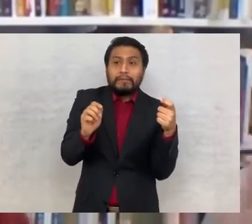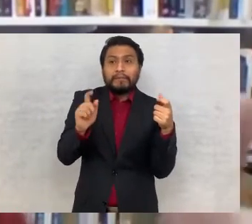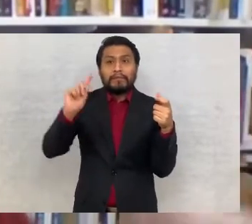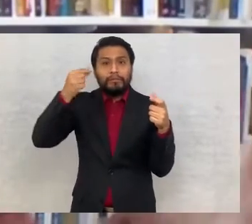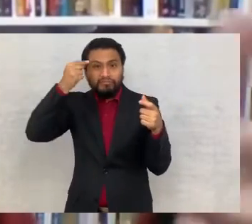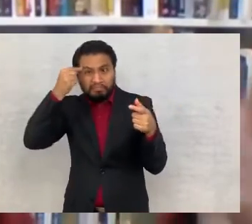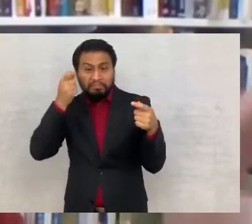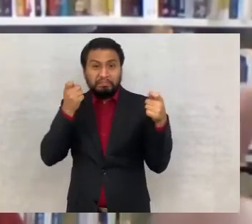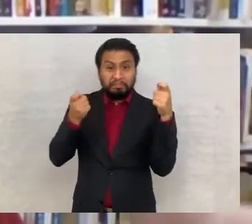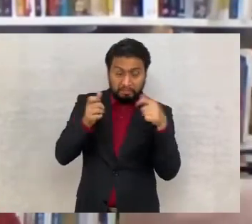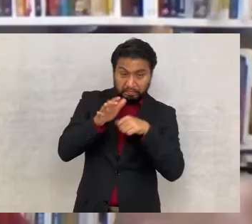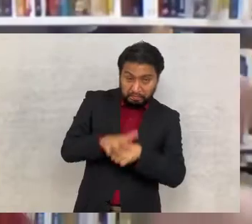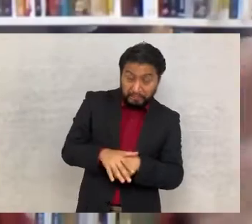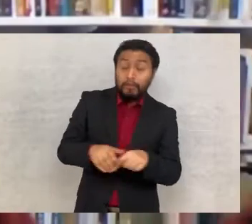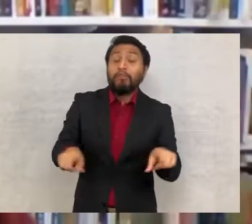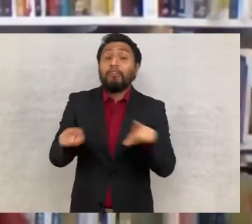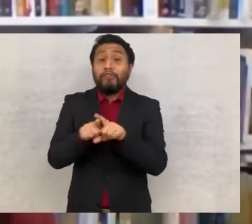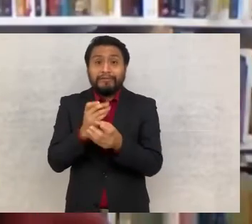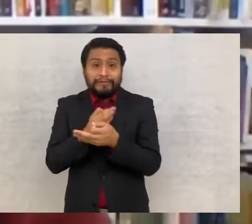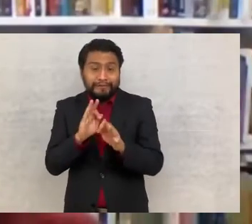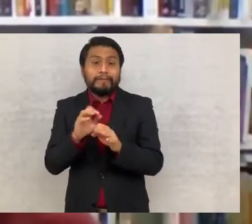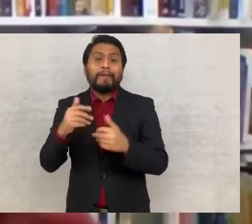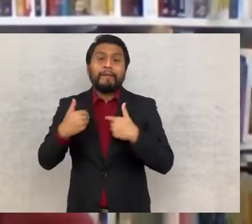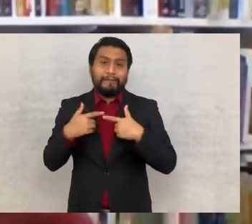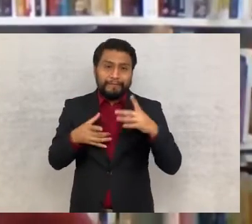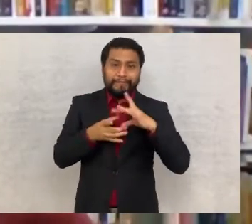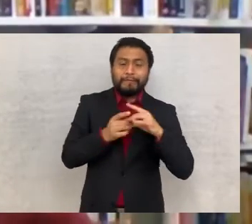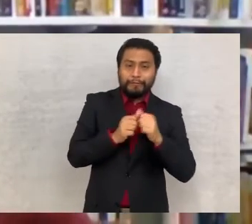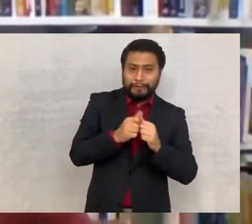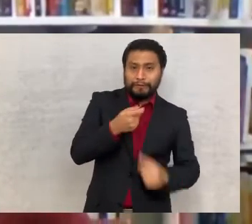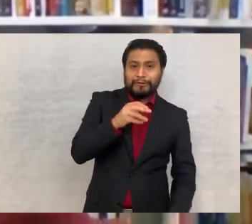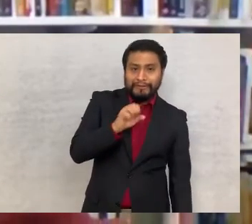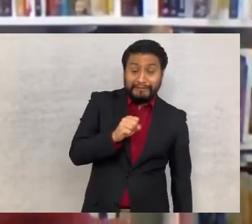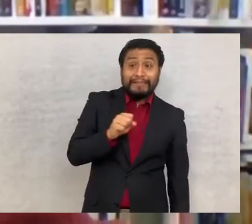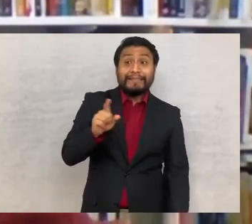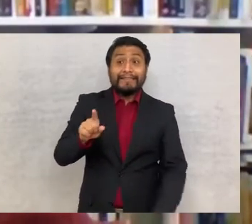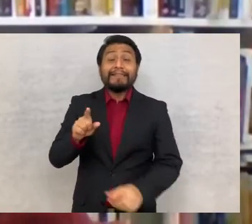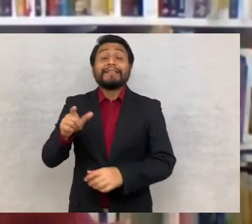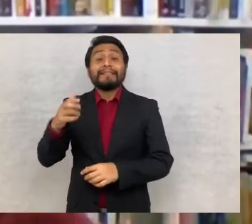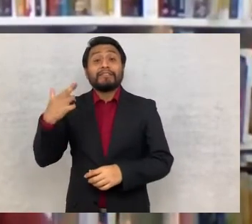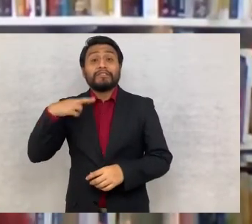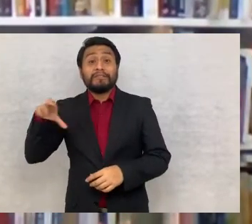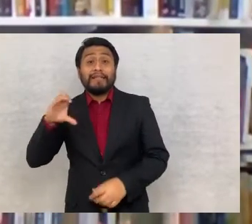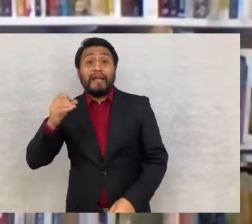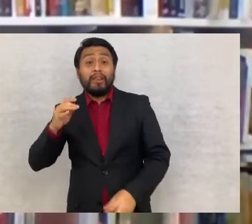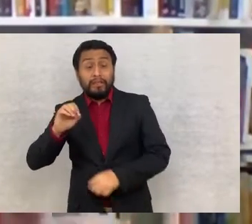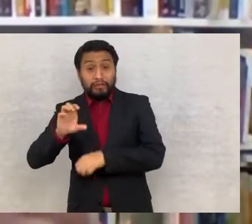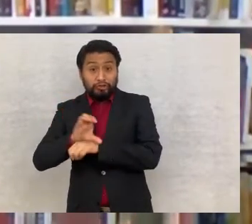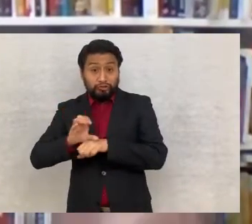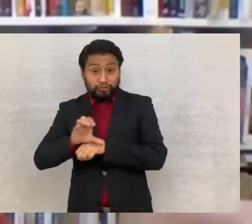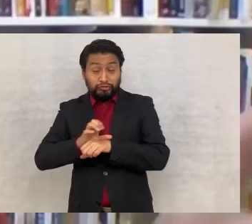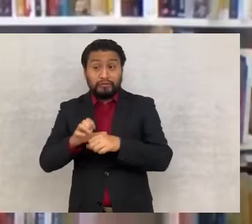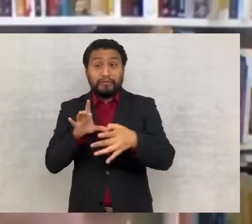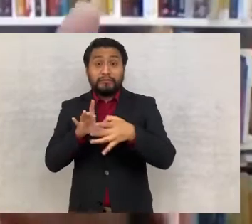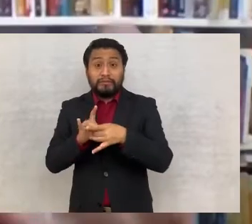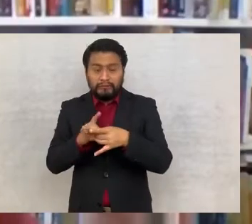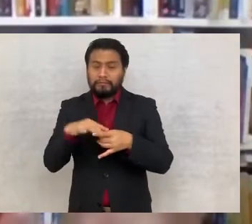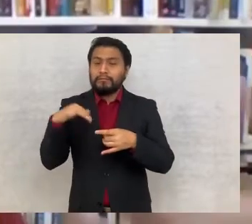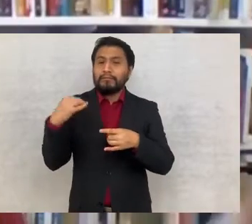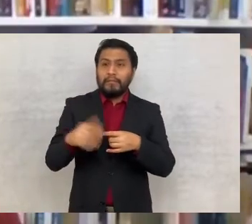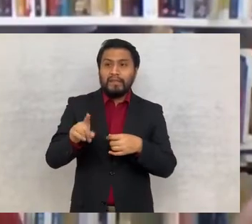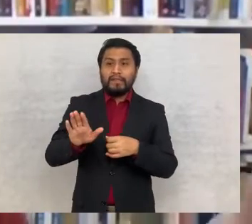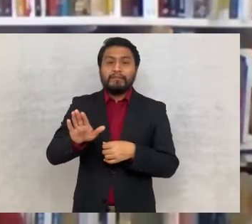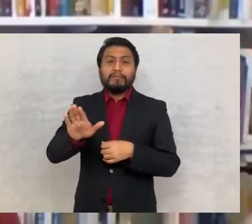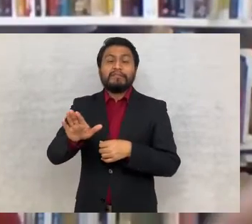fascist regimes, but also of that liberalism that gave rise to eugenics. Eugenics found in the Catholic Church, more than an ally,